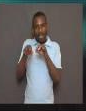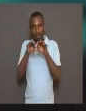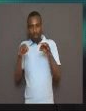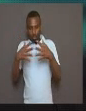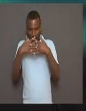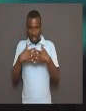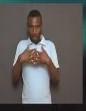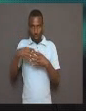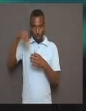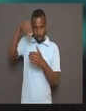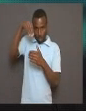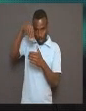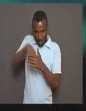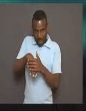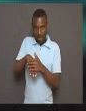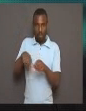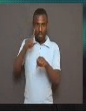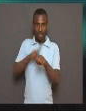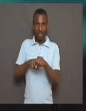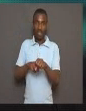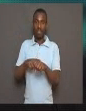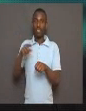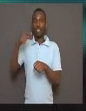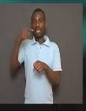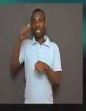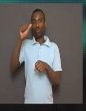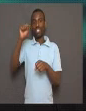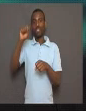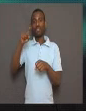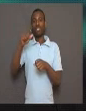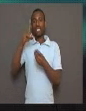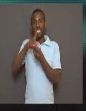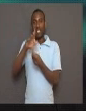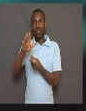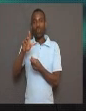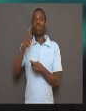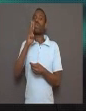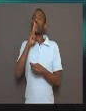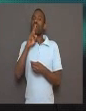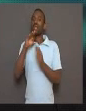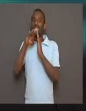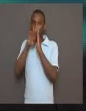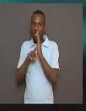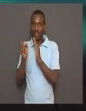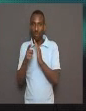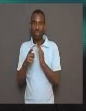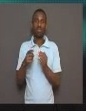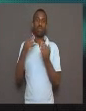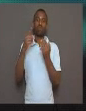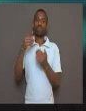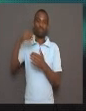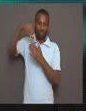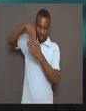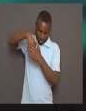Gasoline is less dense than water, so it will have a hydrometer